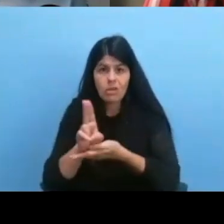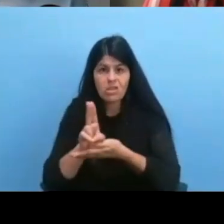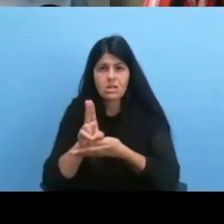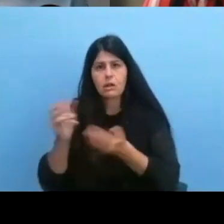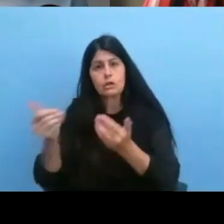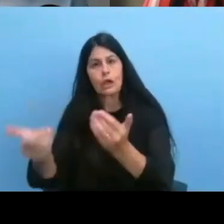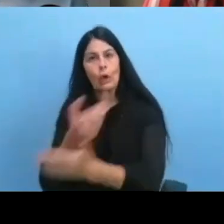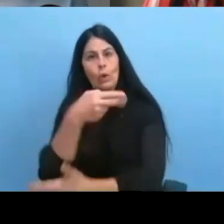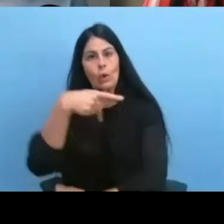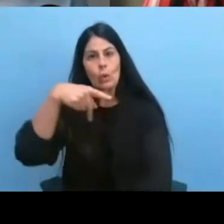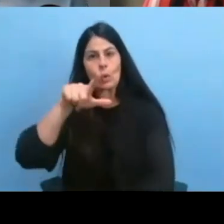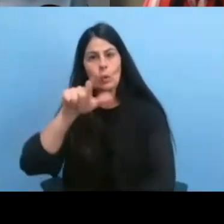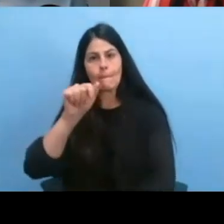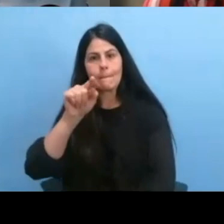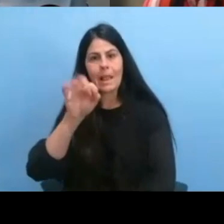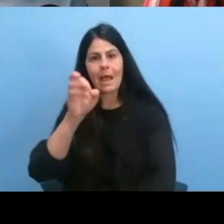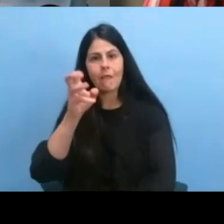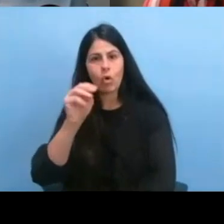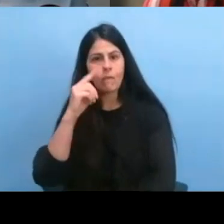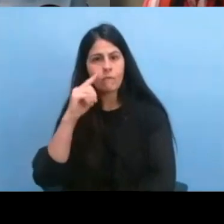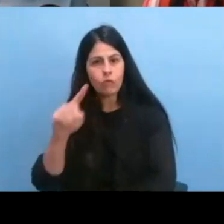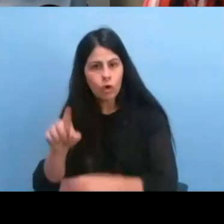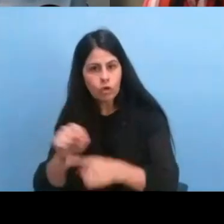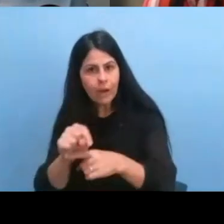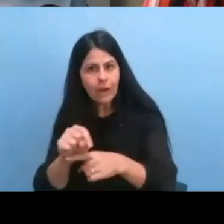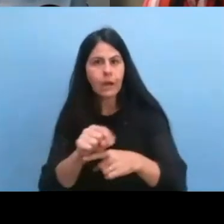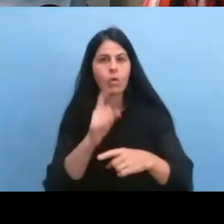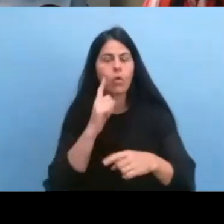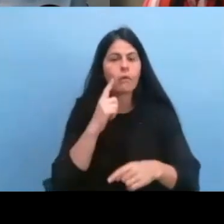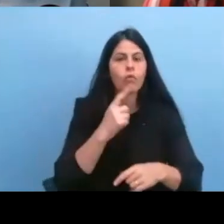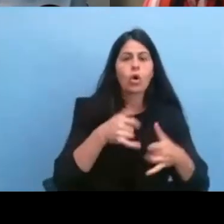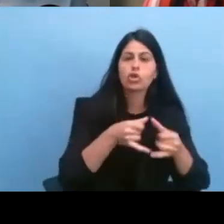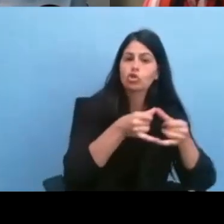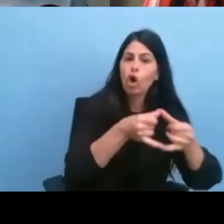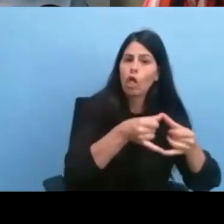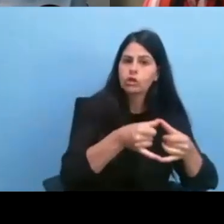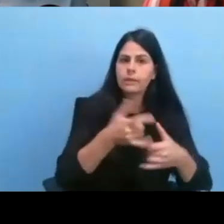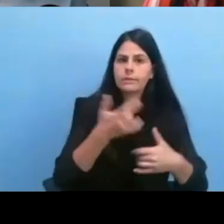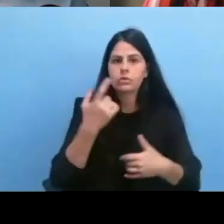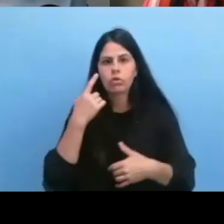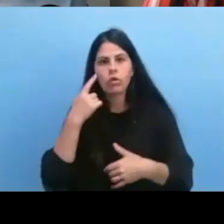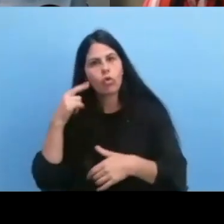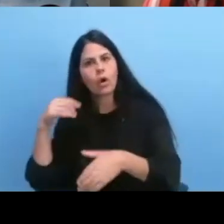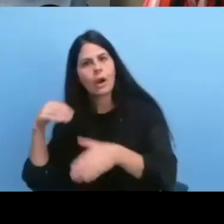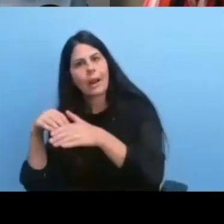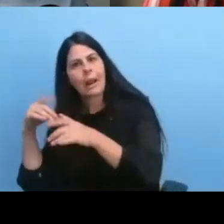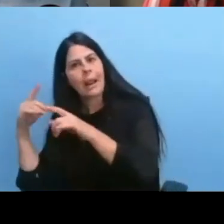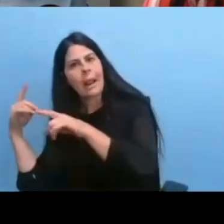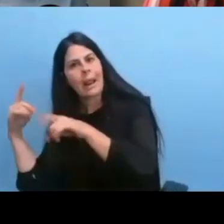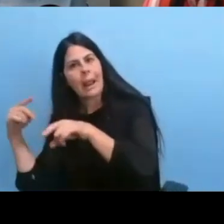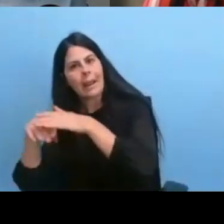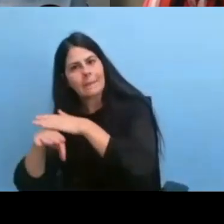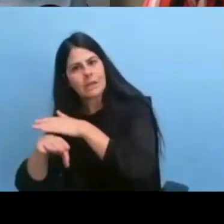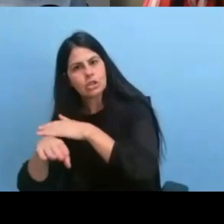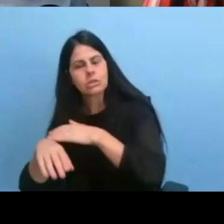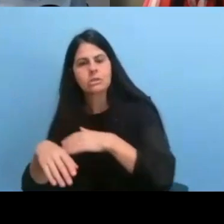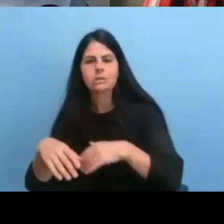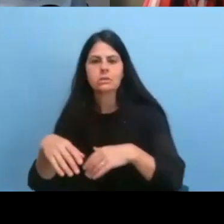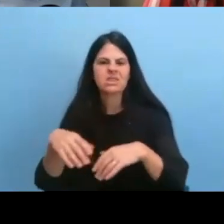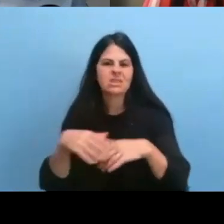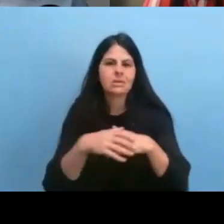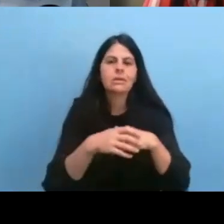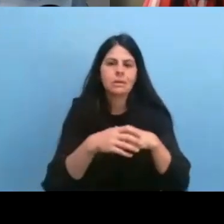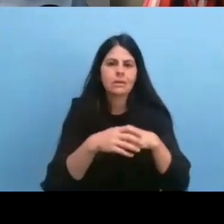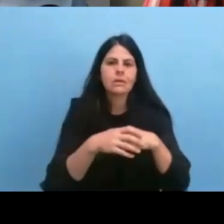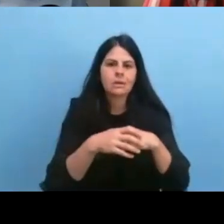new platform for scholarships or admissions or whatever it might be. Organizations are not so good as a rule. I don't want to paint with a